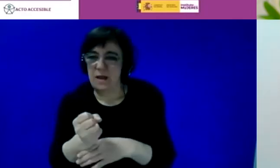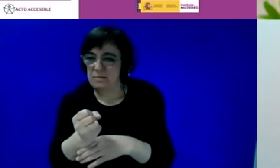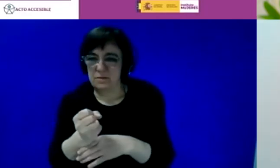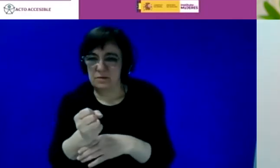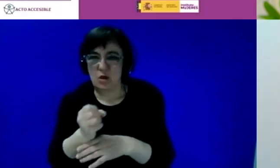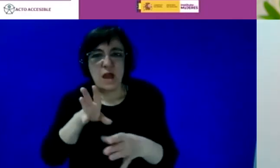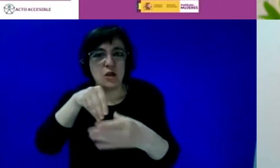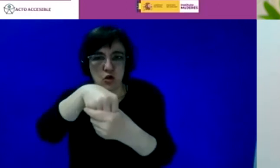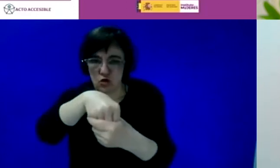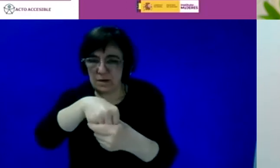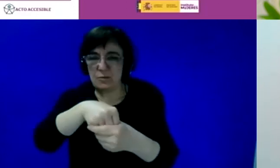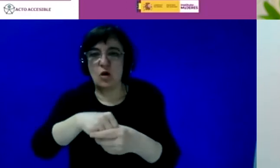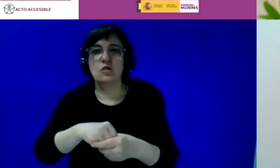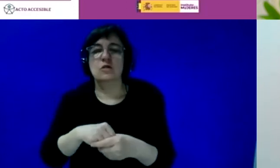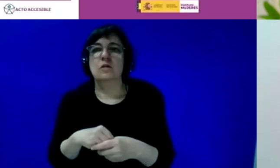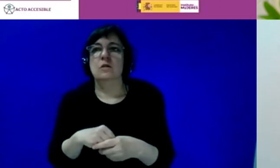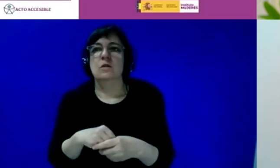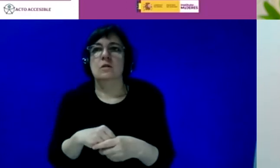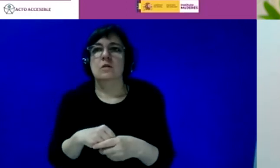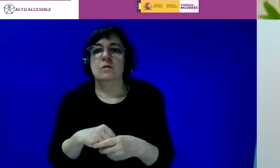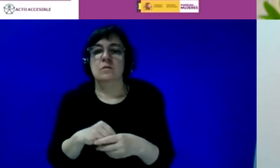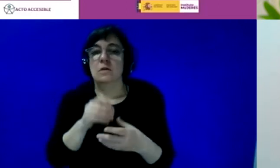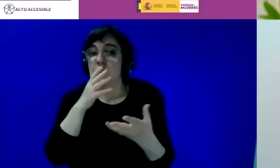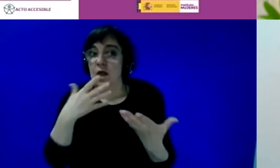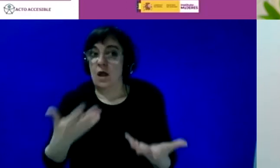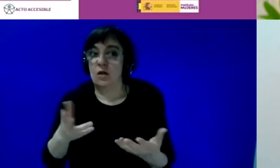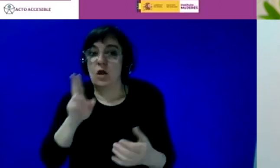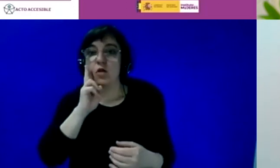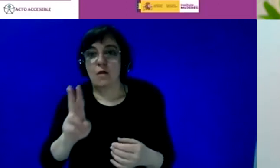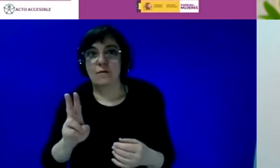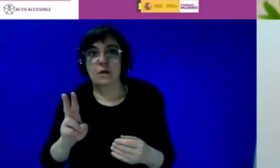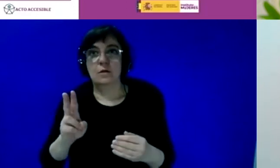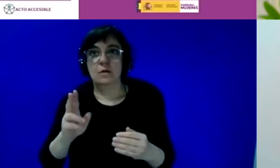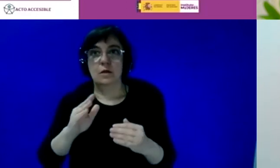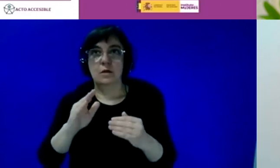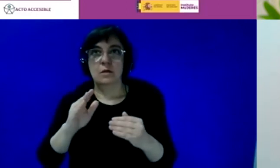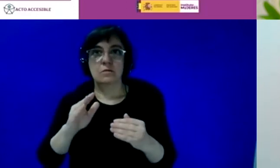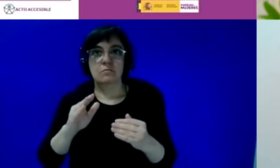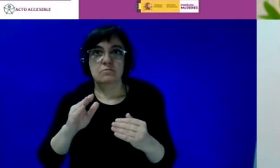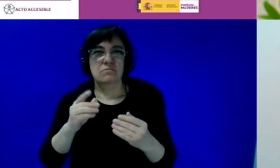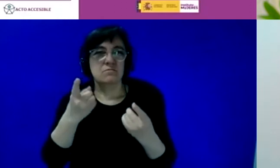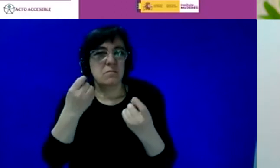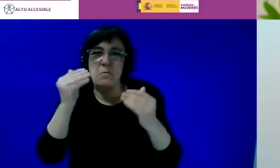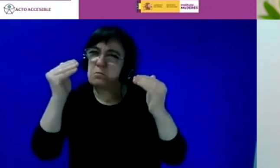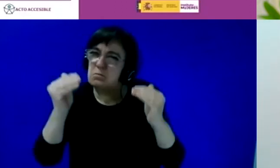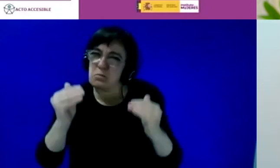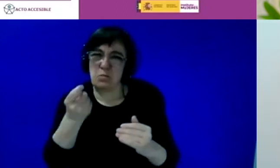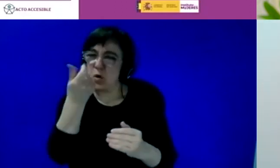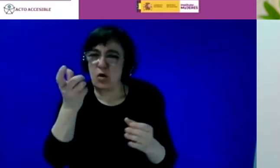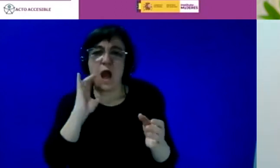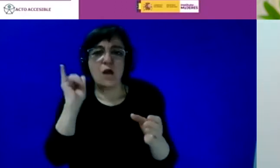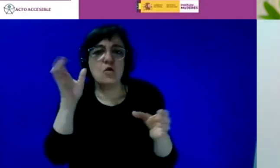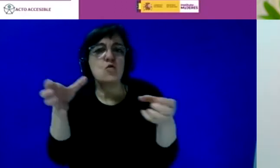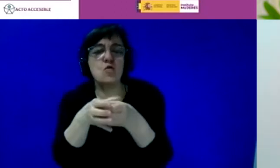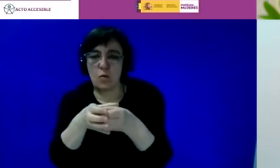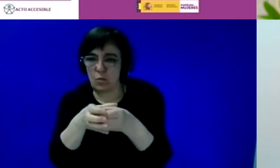do see it less than we should have. And for example, there's a subgroup on children in